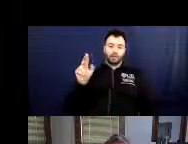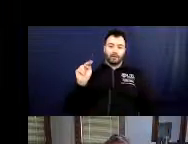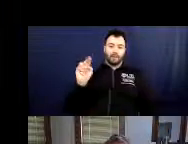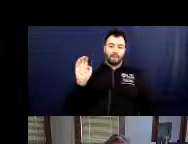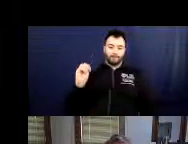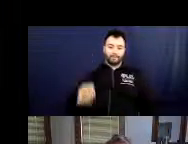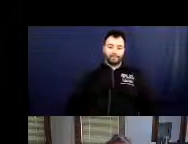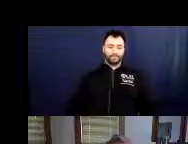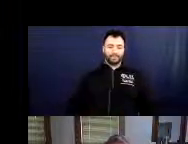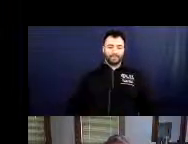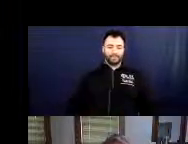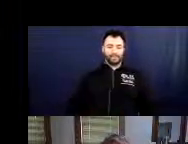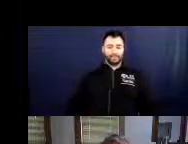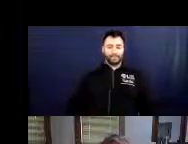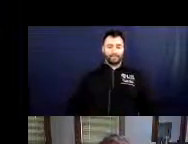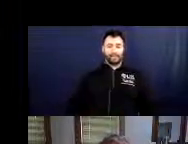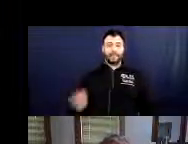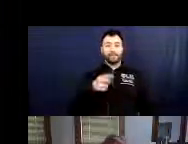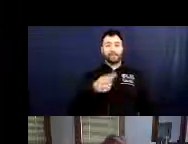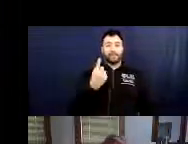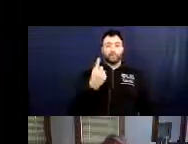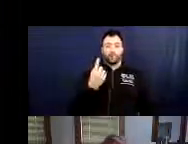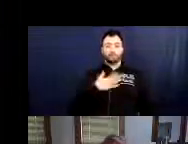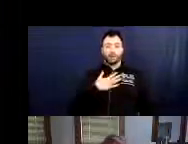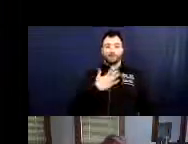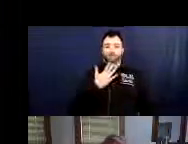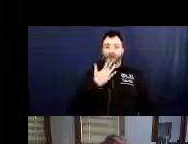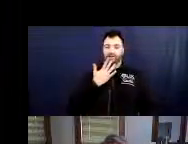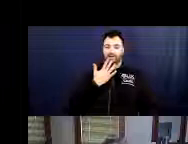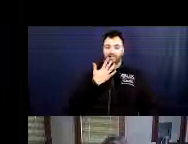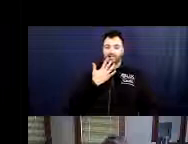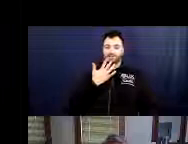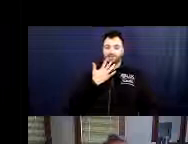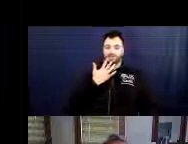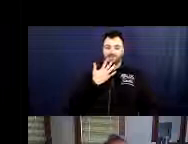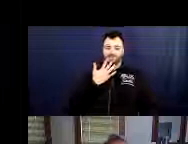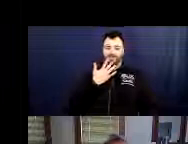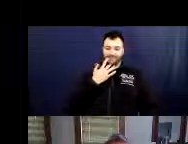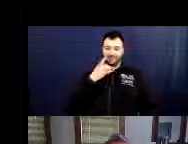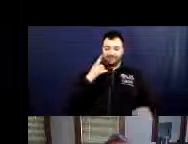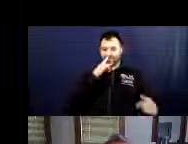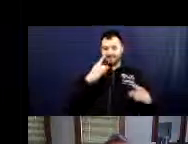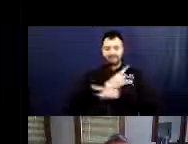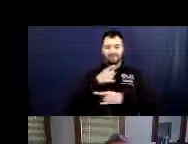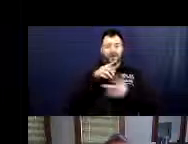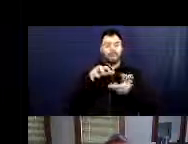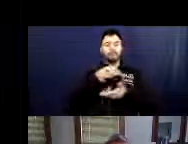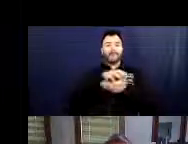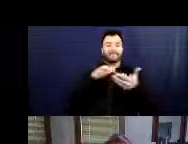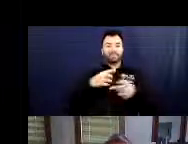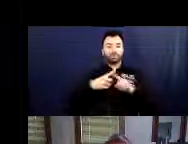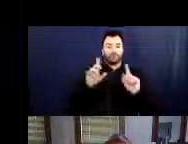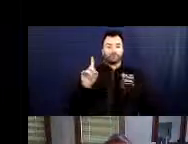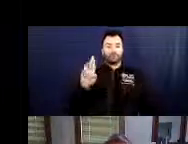time. Here's one of my favorites. It's a mixture of alcohol. It's also the first image